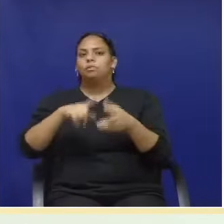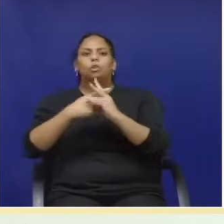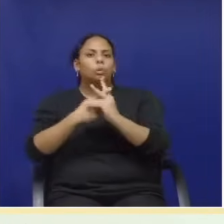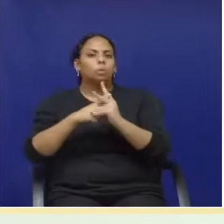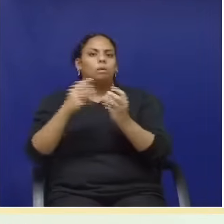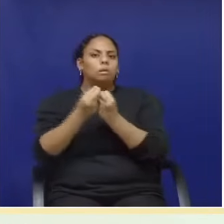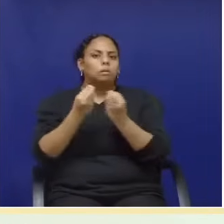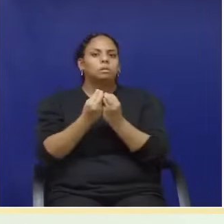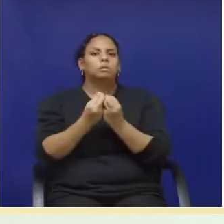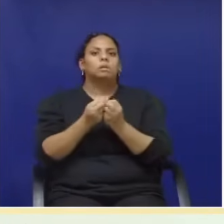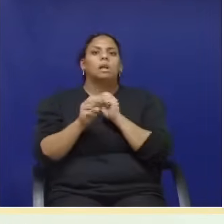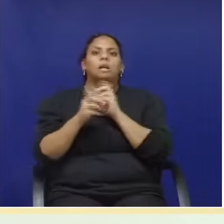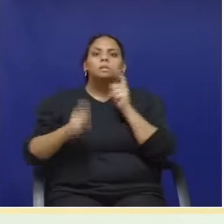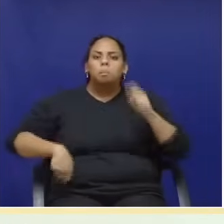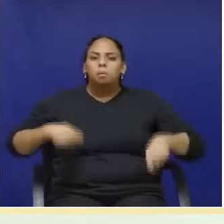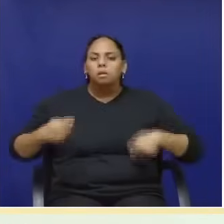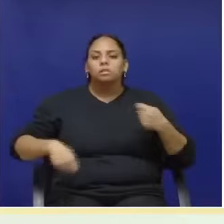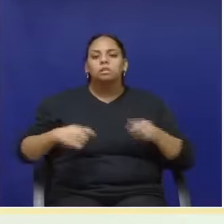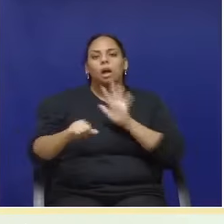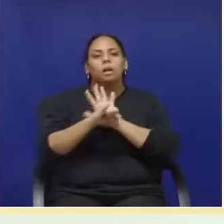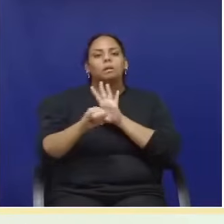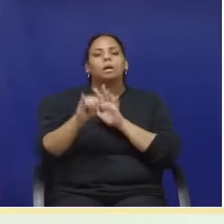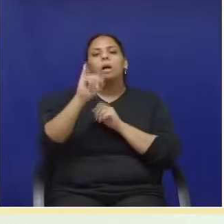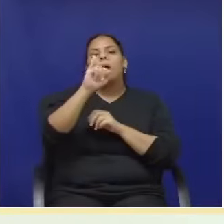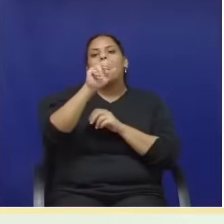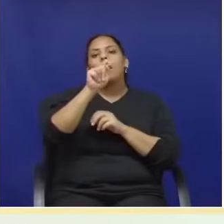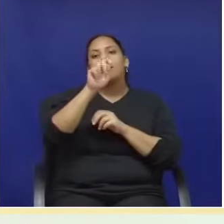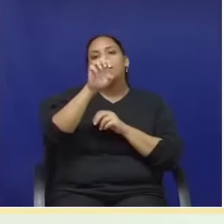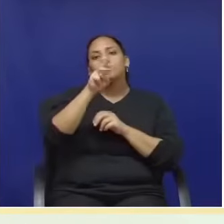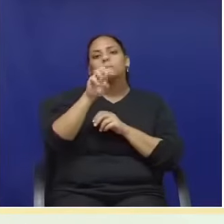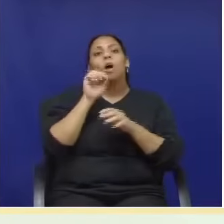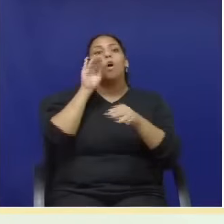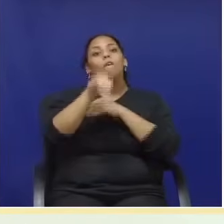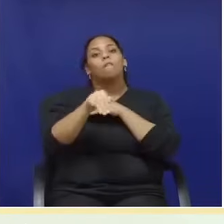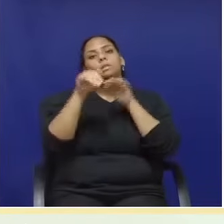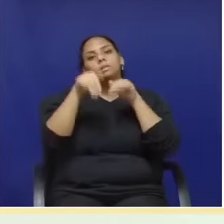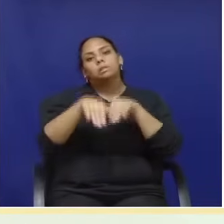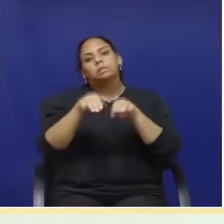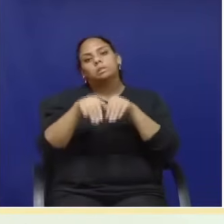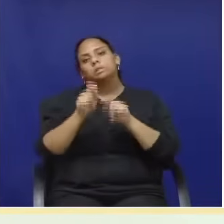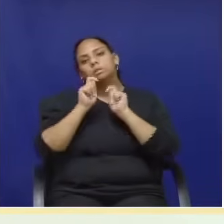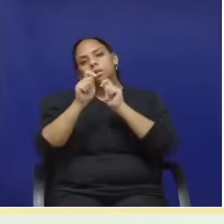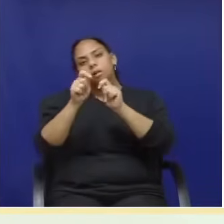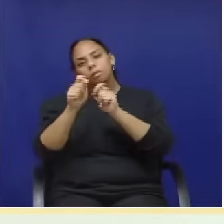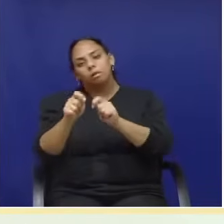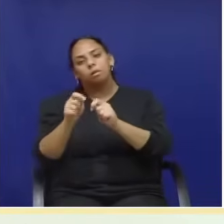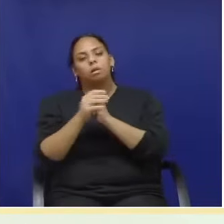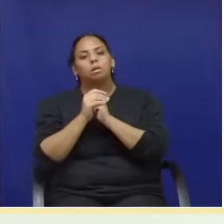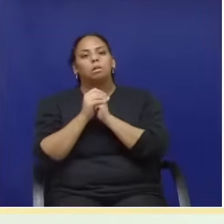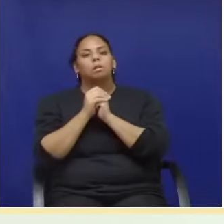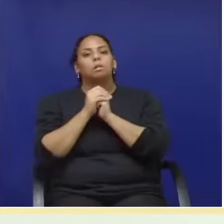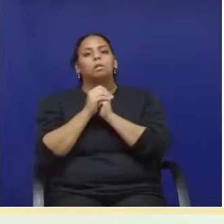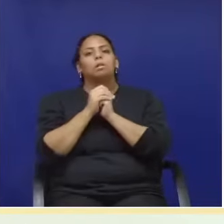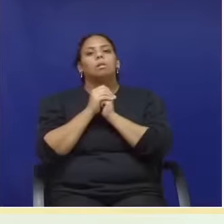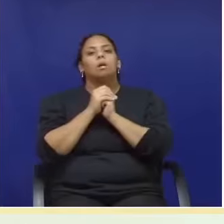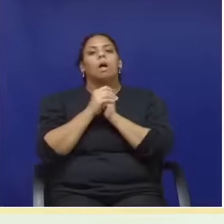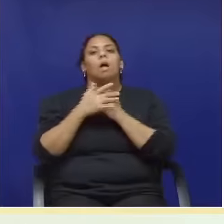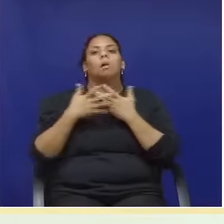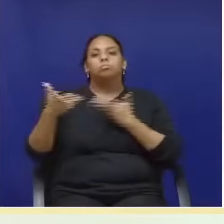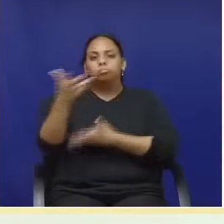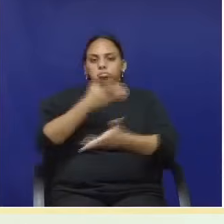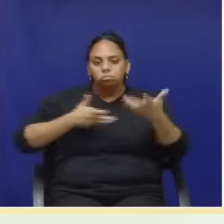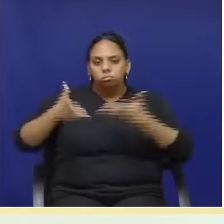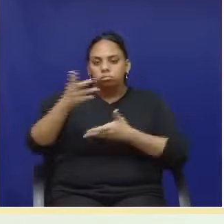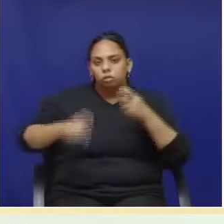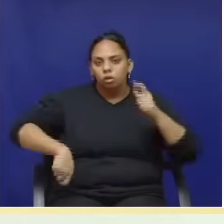discretionary expenditure items such as overseas travel, Armed Forces Day celebrations, and consultancy costs support